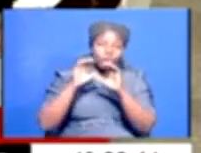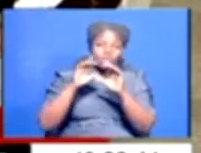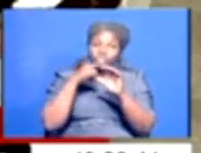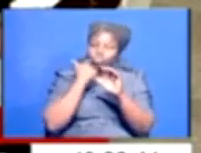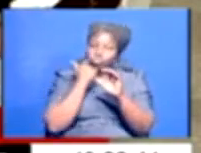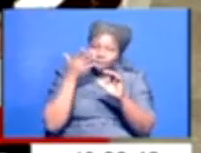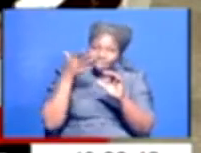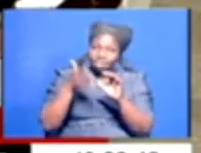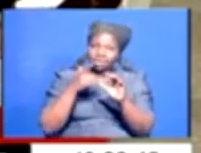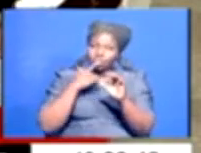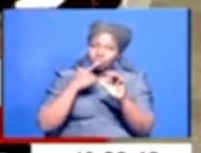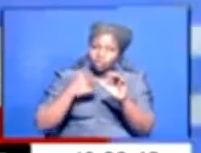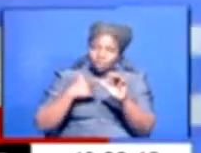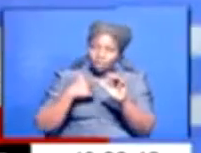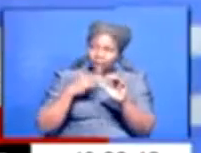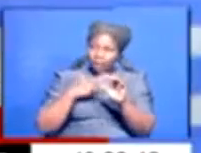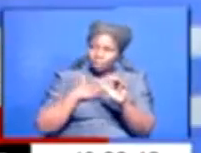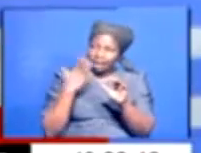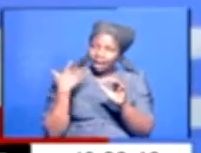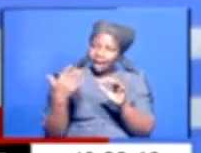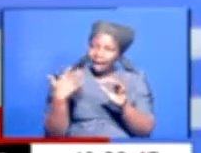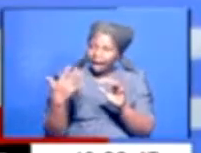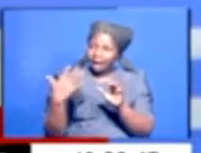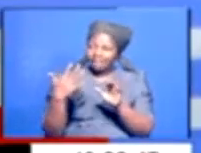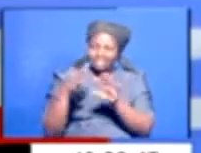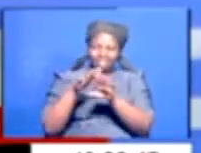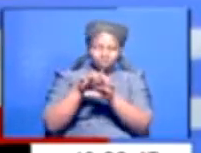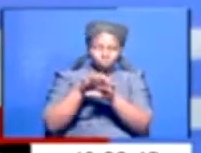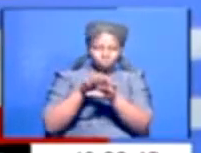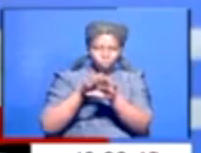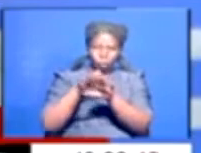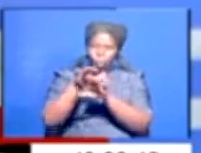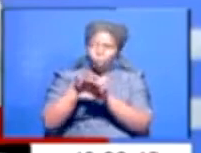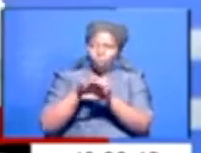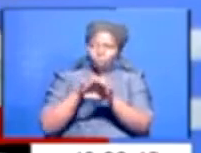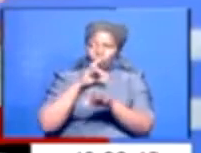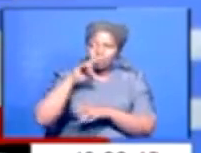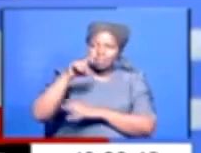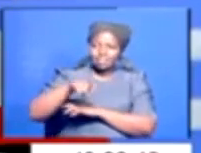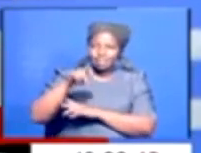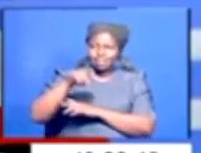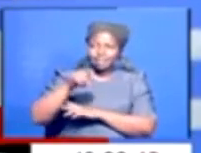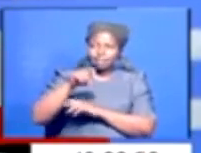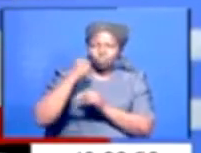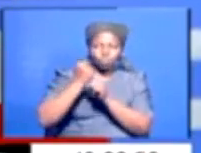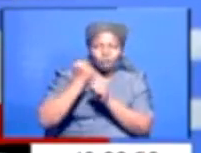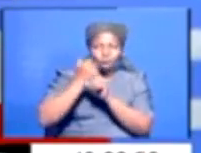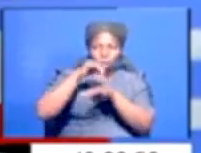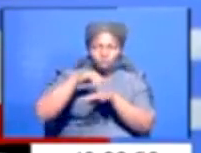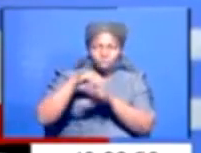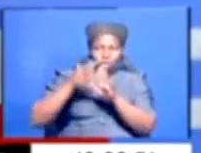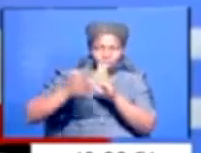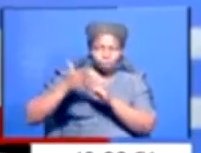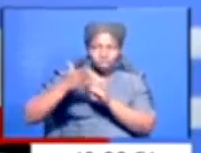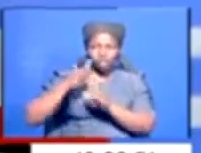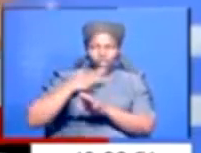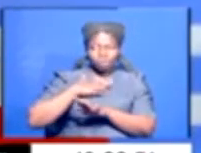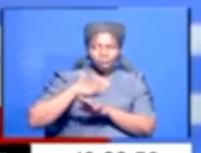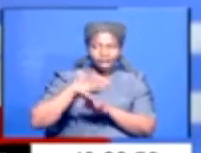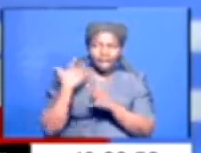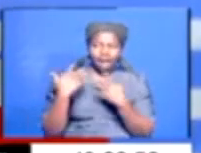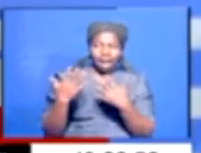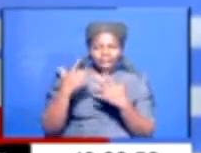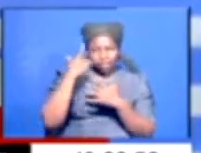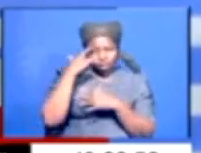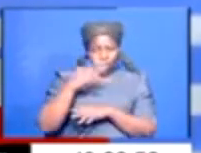me that my hand is slow. So I need to work on the speed of my hand so that I may